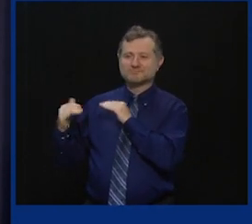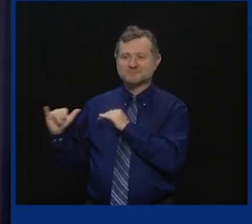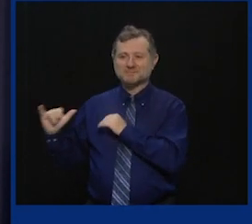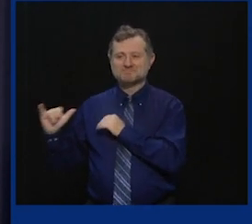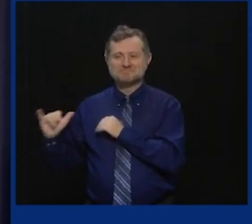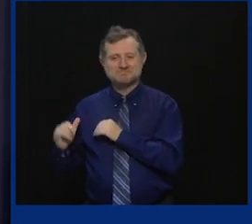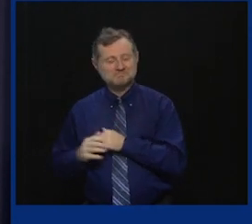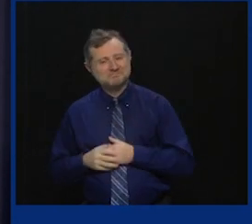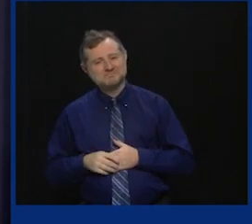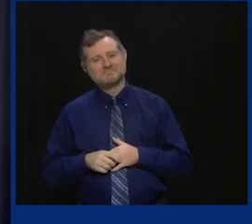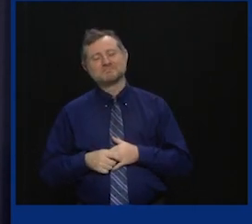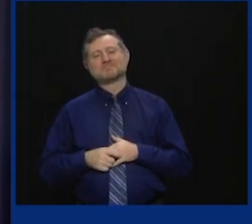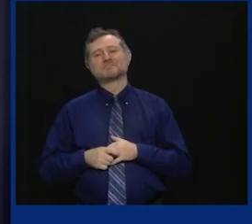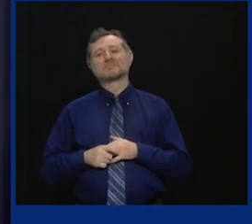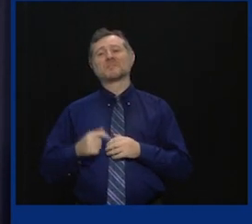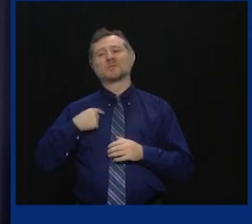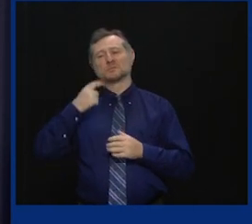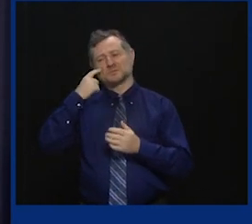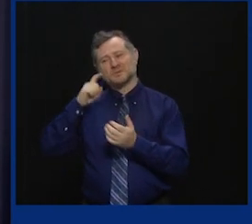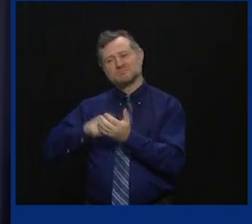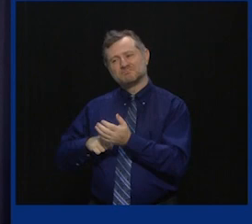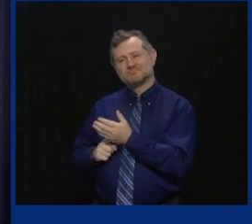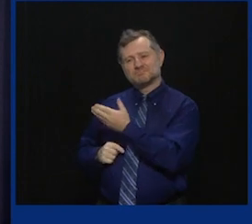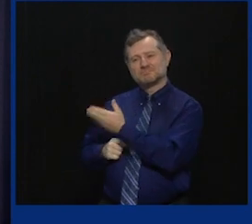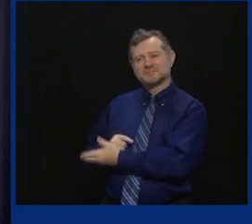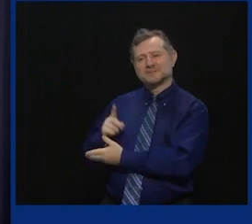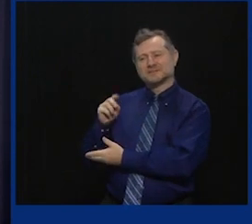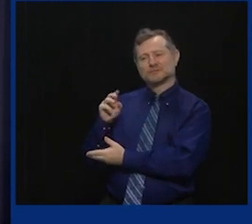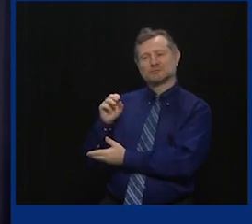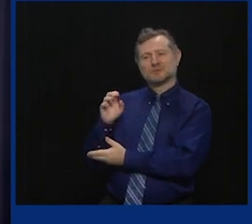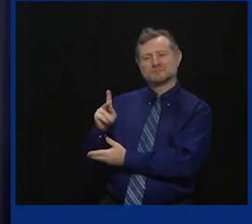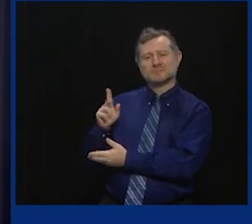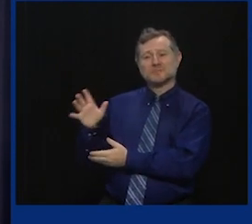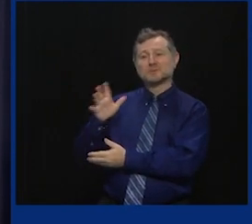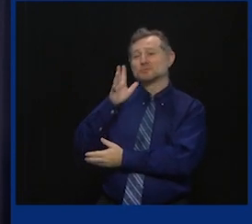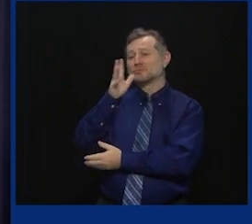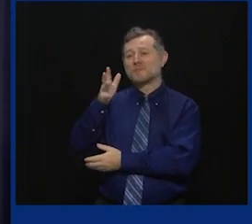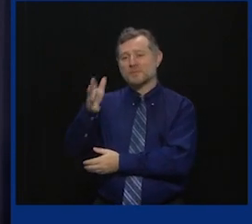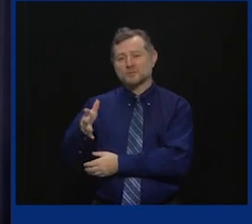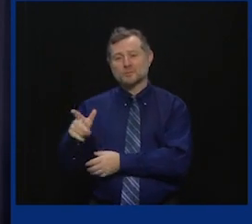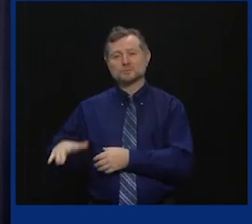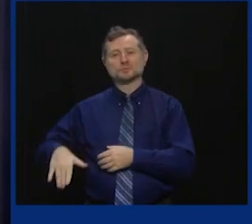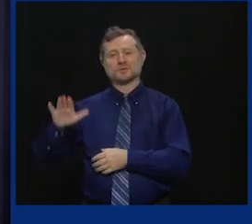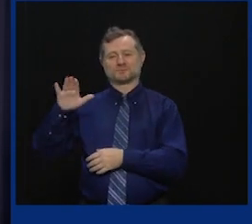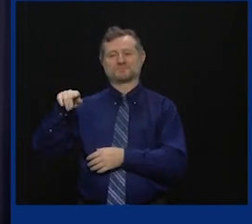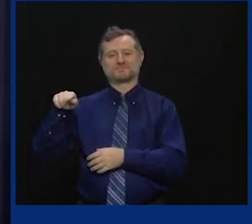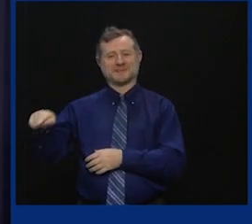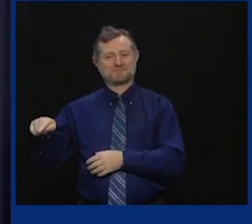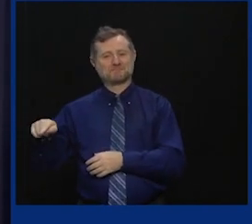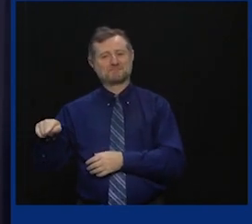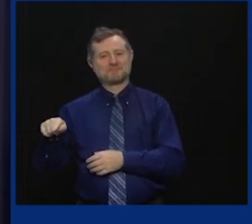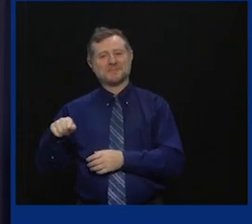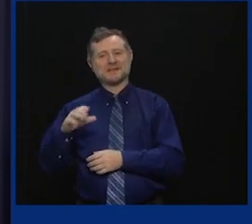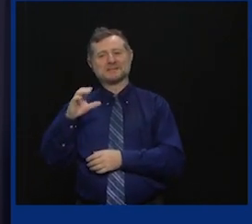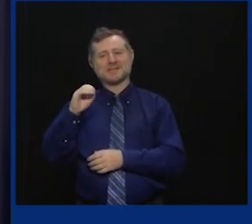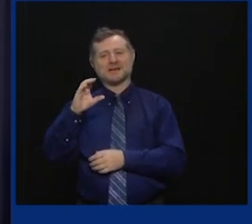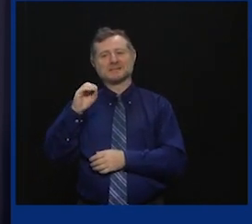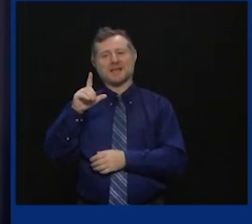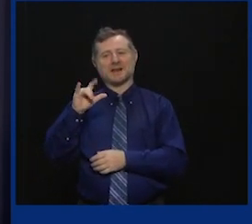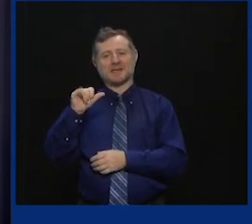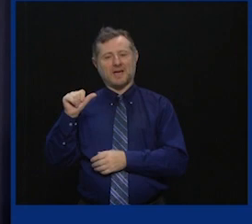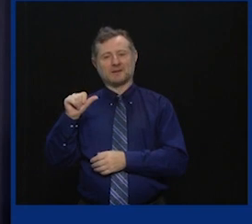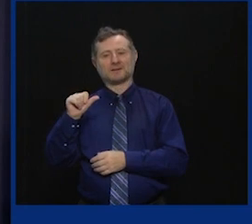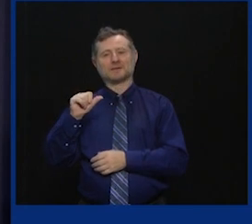acknowledge that Derek's grandmother, who raised him, Cecilia Johnson, is here in the room